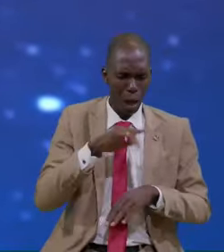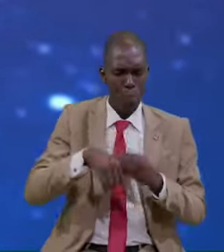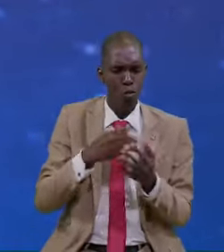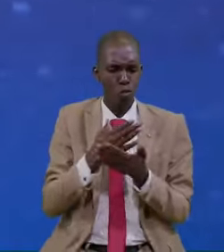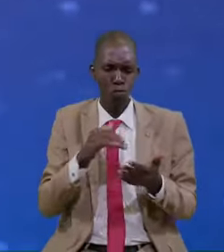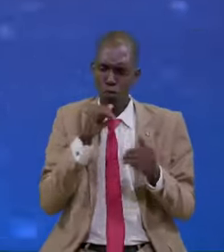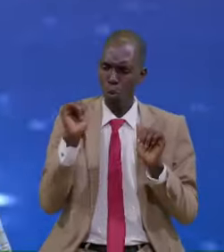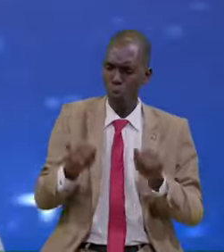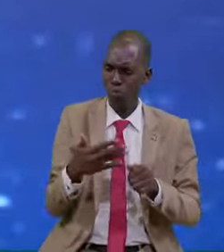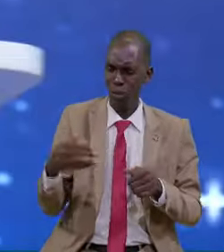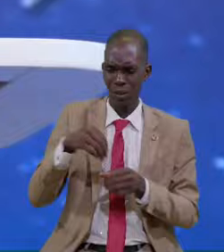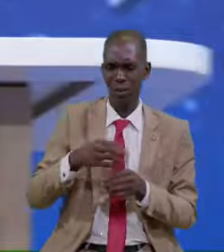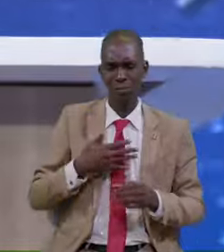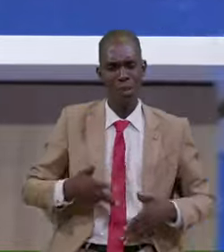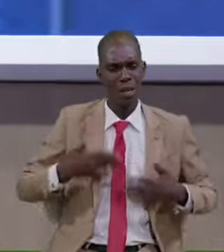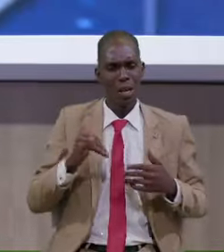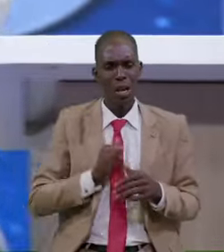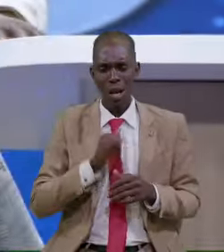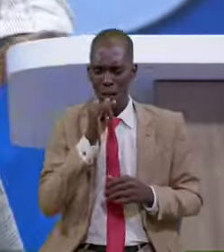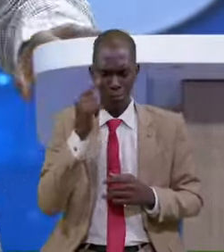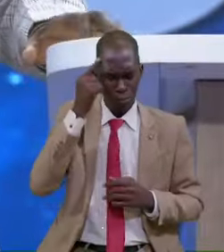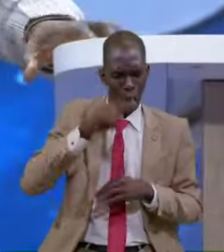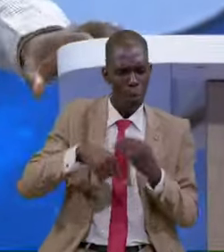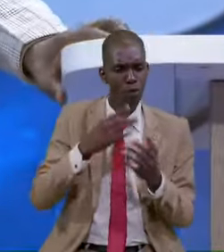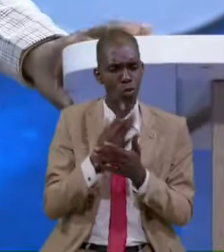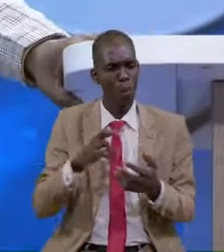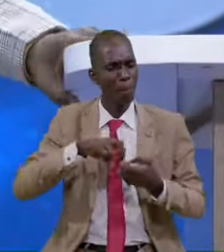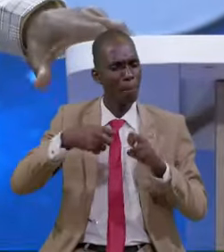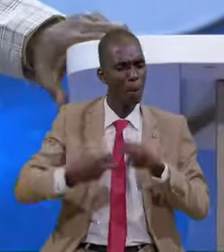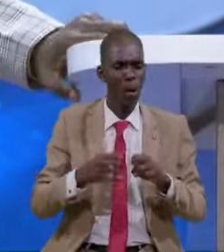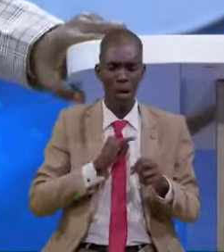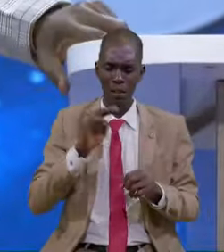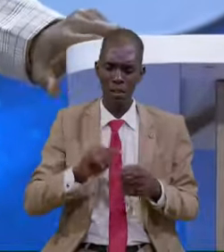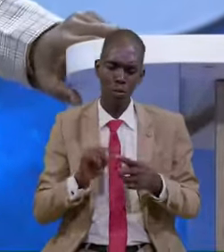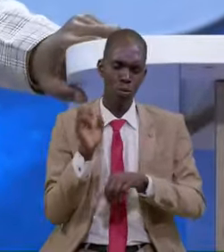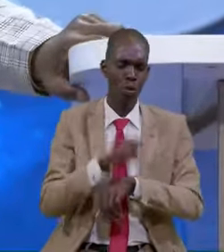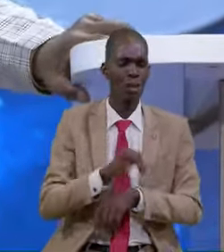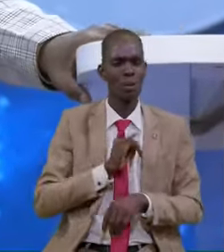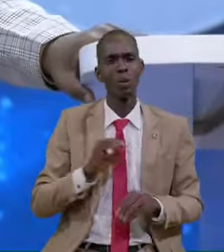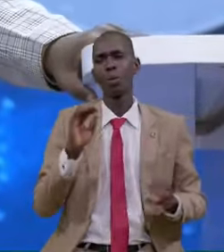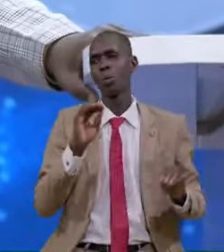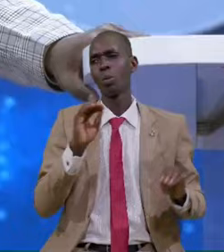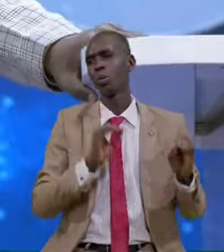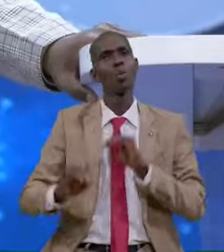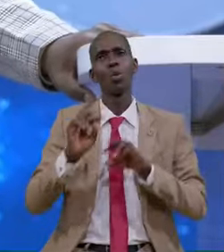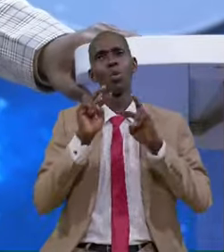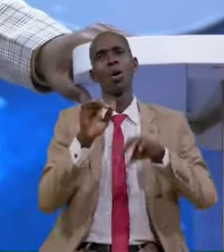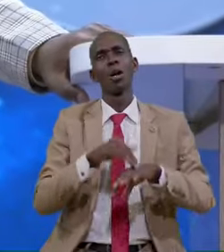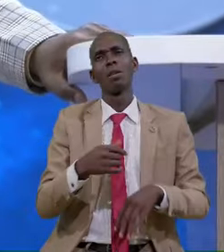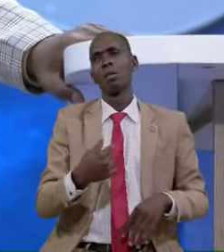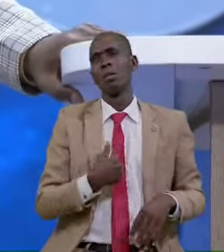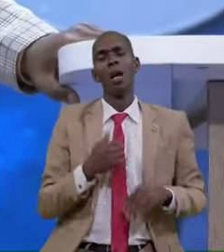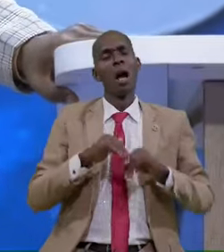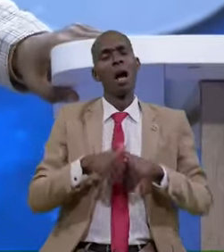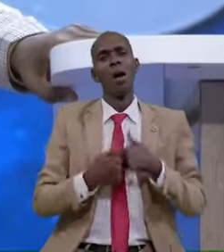I'm thinking about some mountain I need to climb. And I say, oh me, look at this. How can